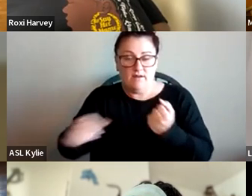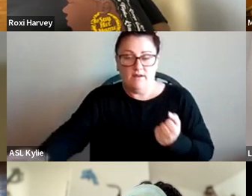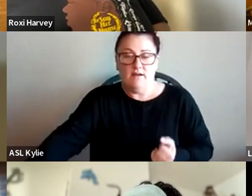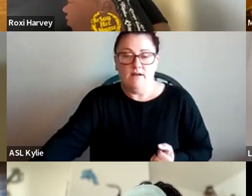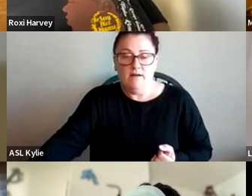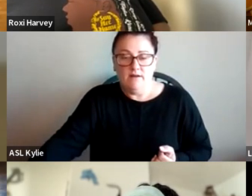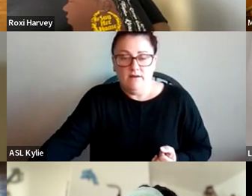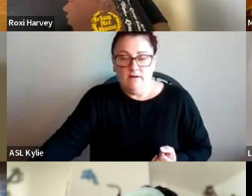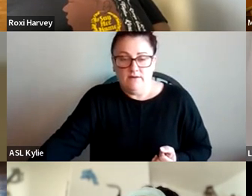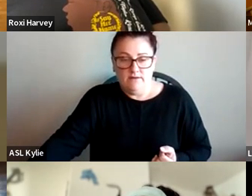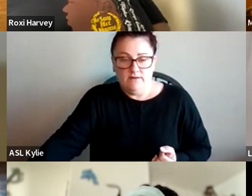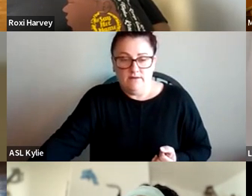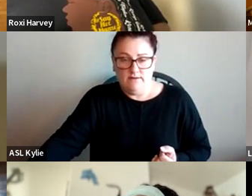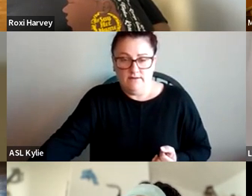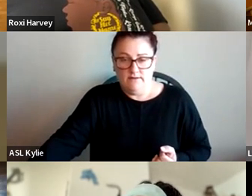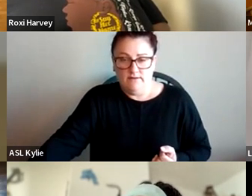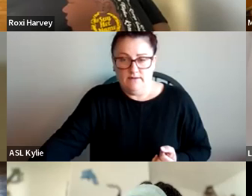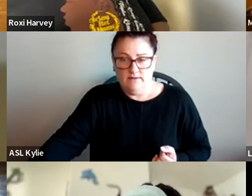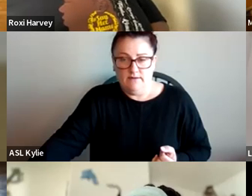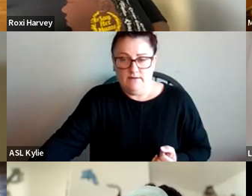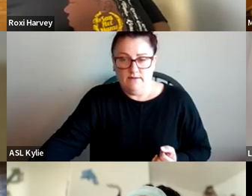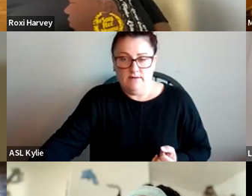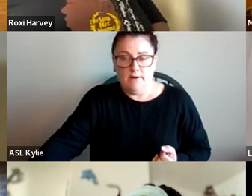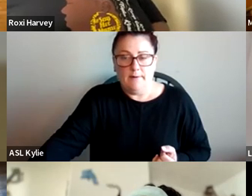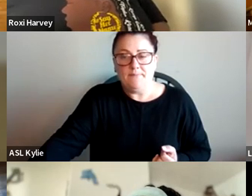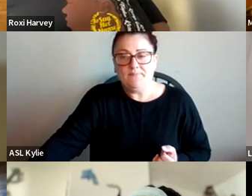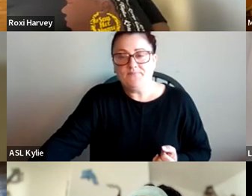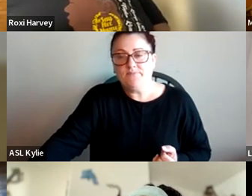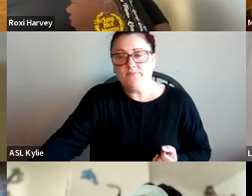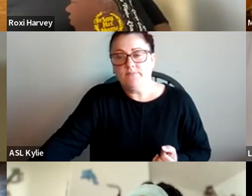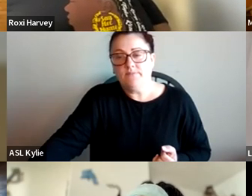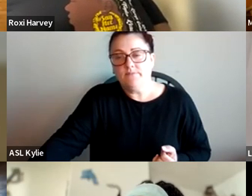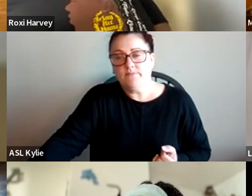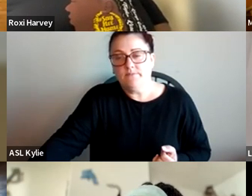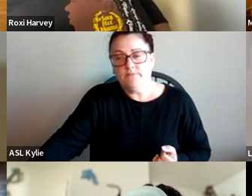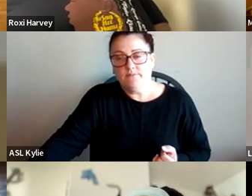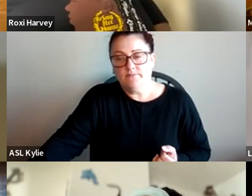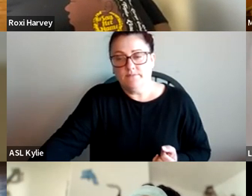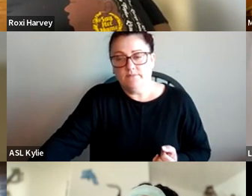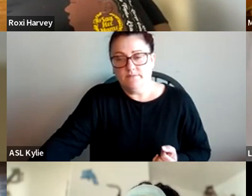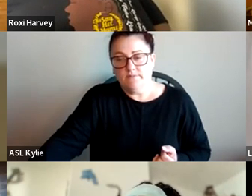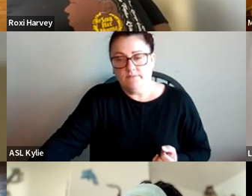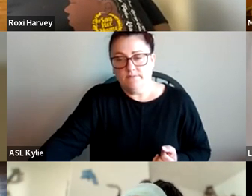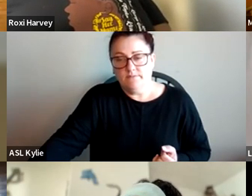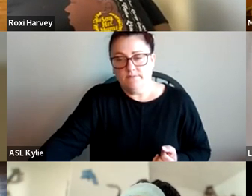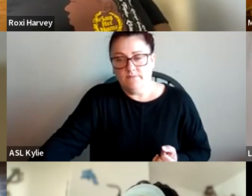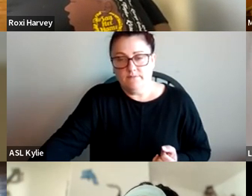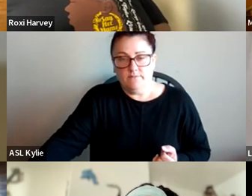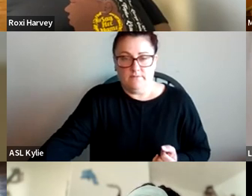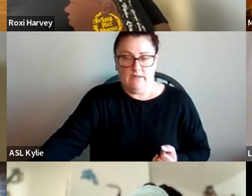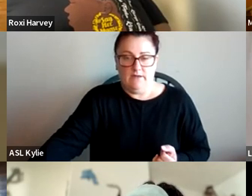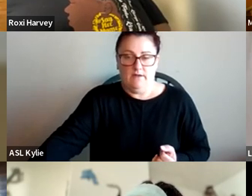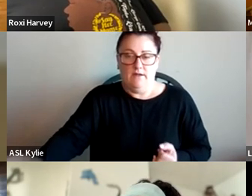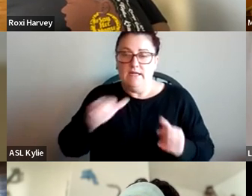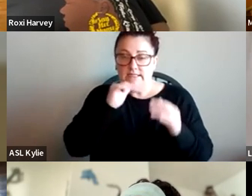suffering because every time we make progress, we're back to zero again. And that's not fair to the students. That's